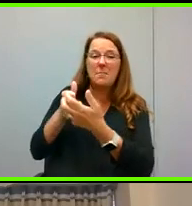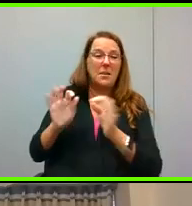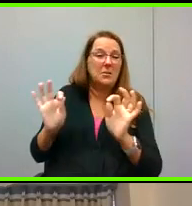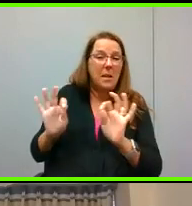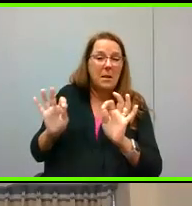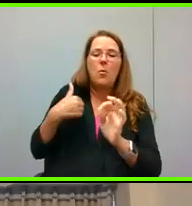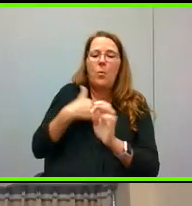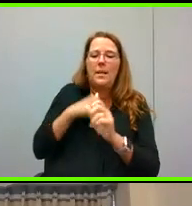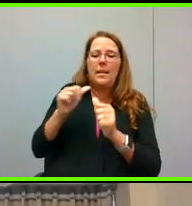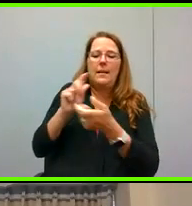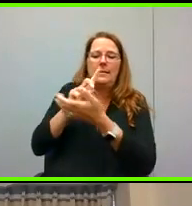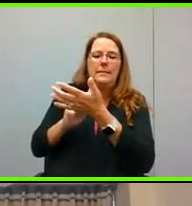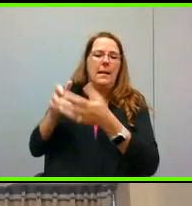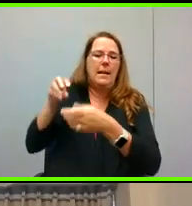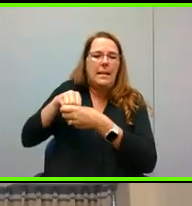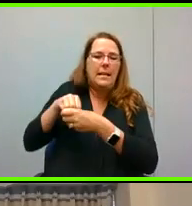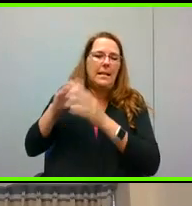in-house.